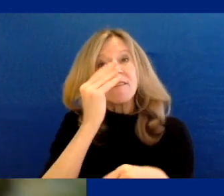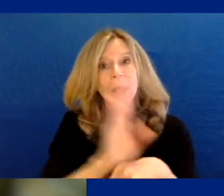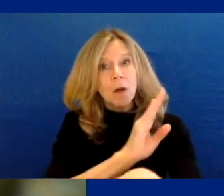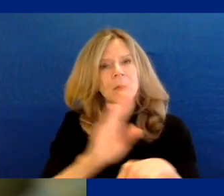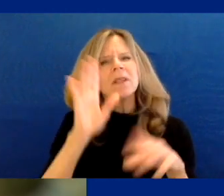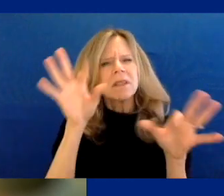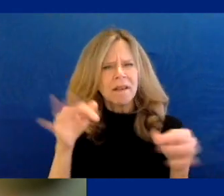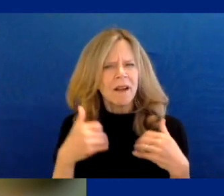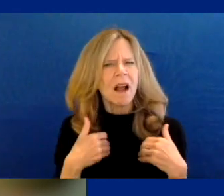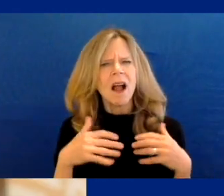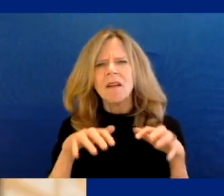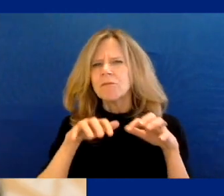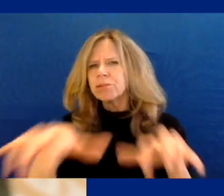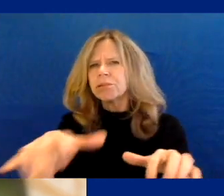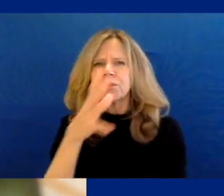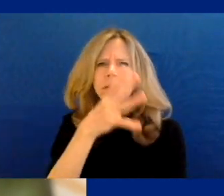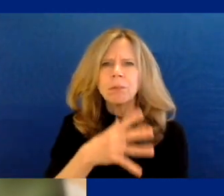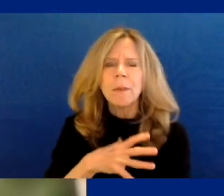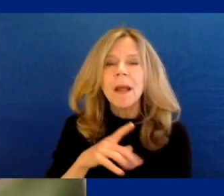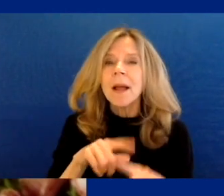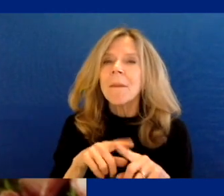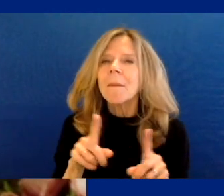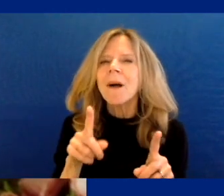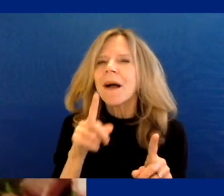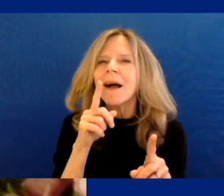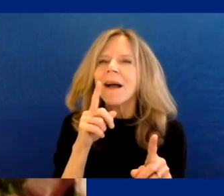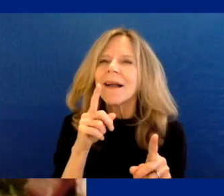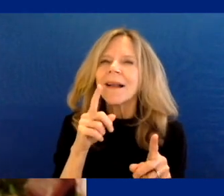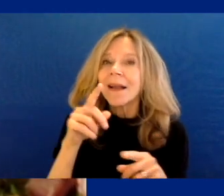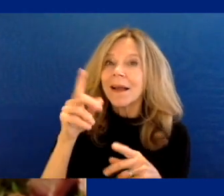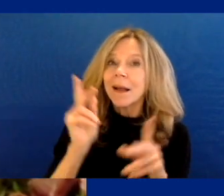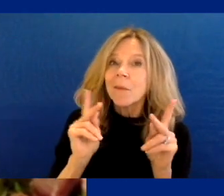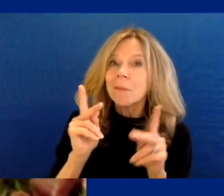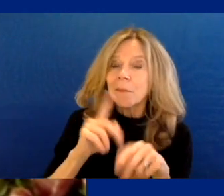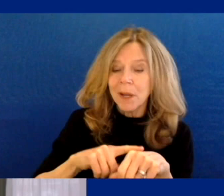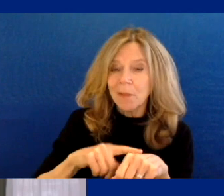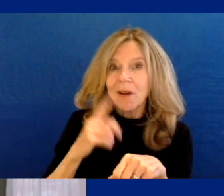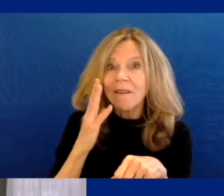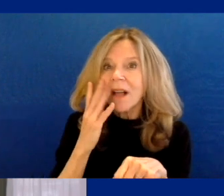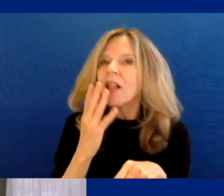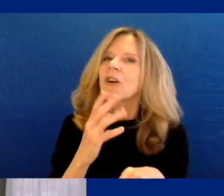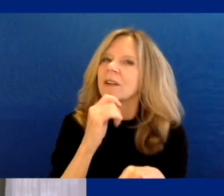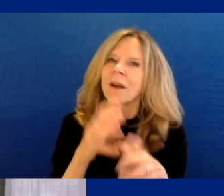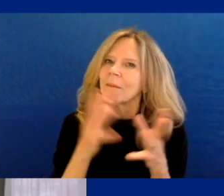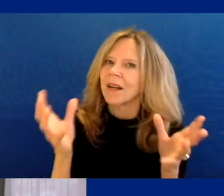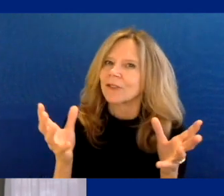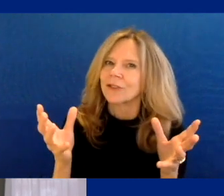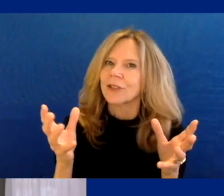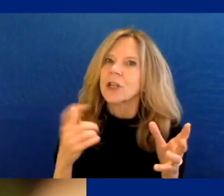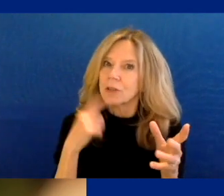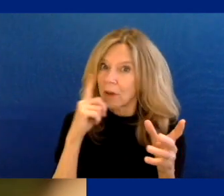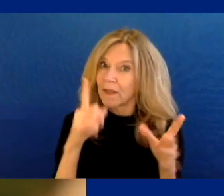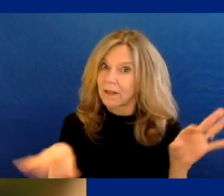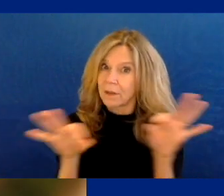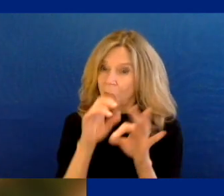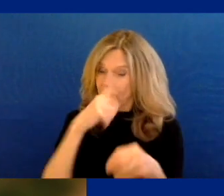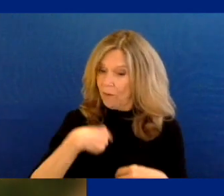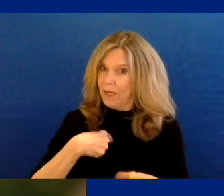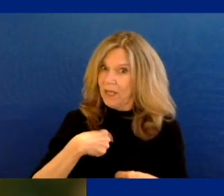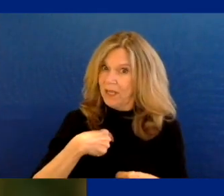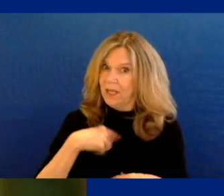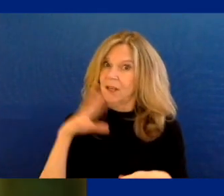industry, there are definitely a lot of women, but people of color, not so much, which is why I think it's important for me to have a